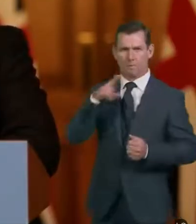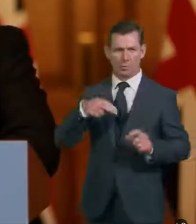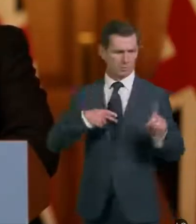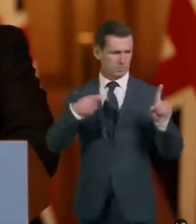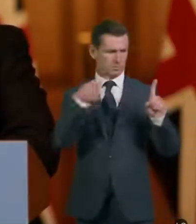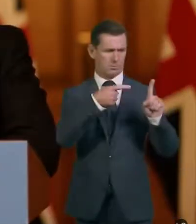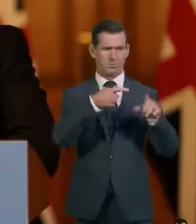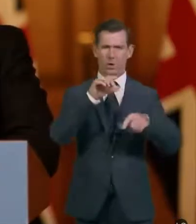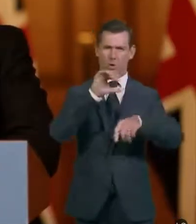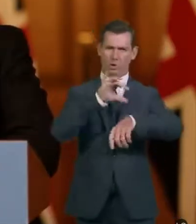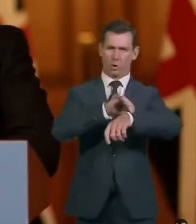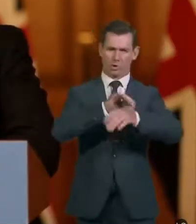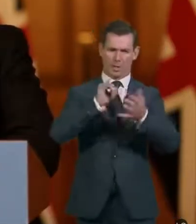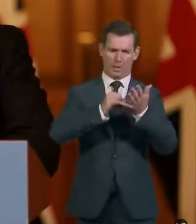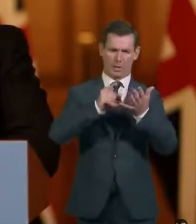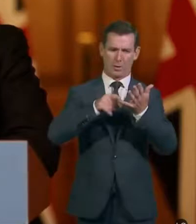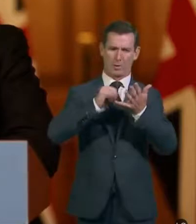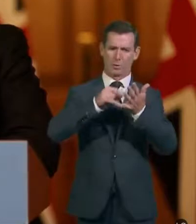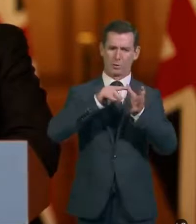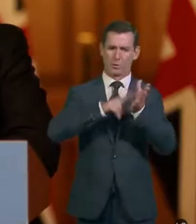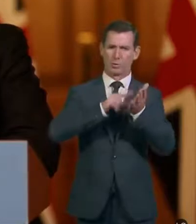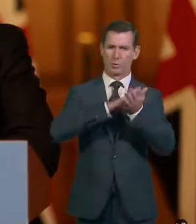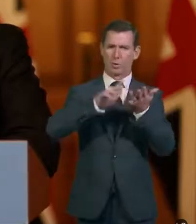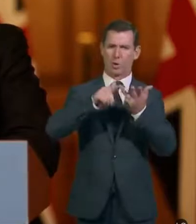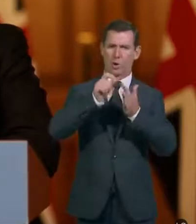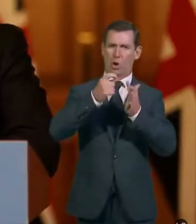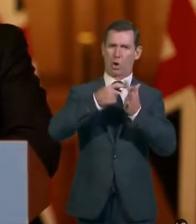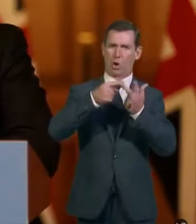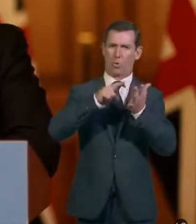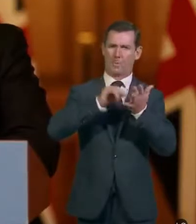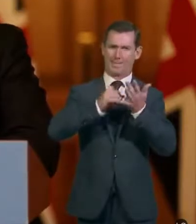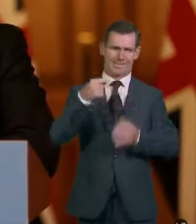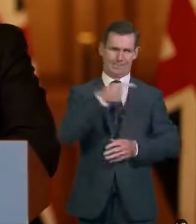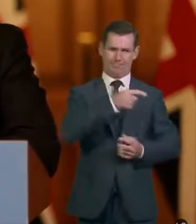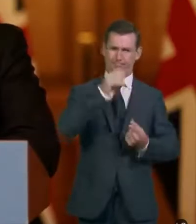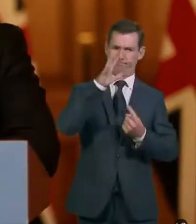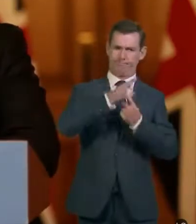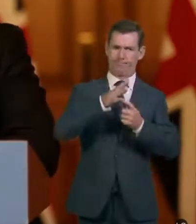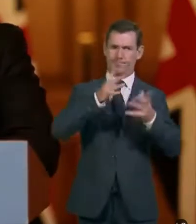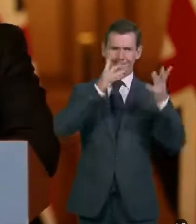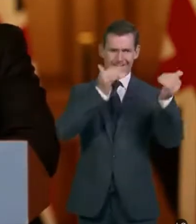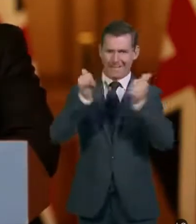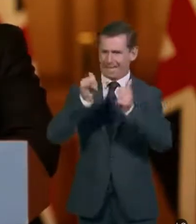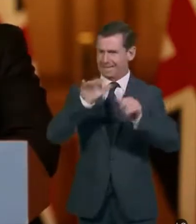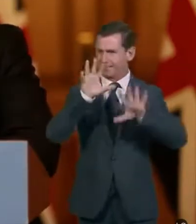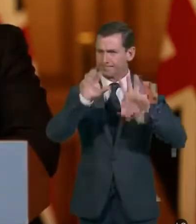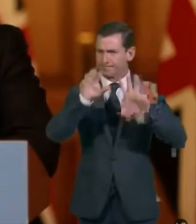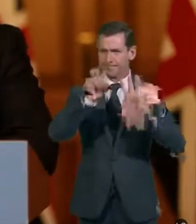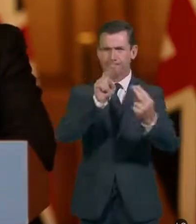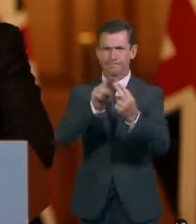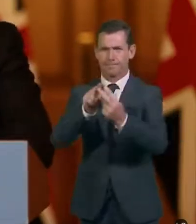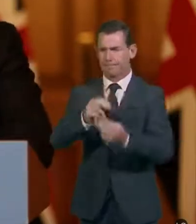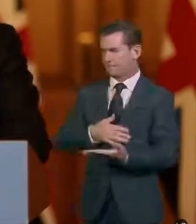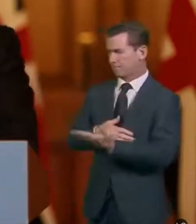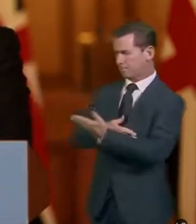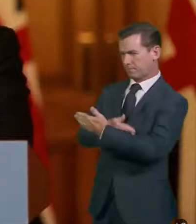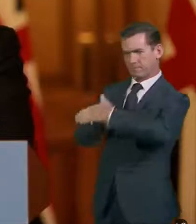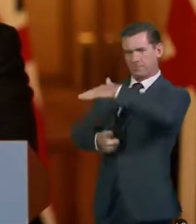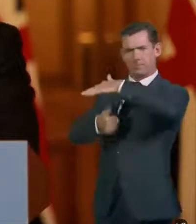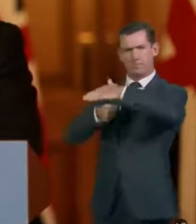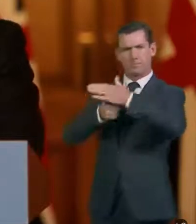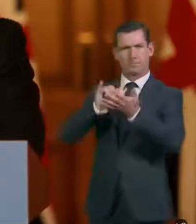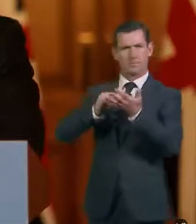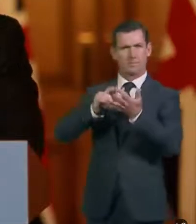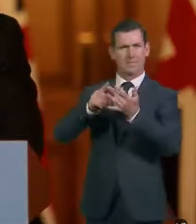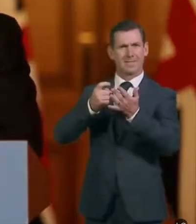Patrick Vallance, Chief Scientific Advisor. On Monday, I explained that we would seek to consult with mayors and